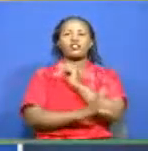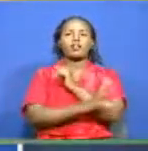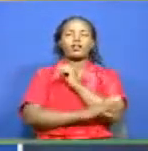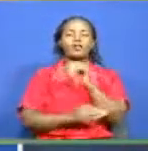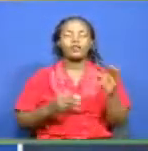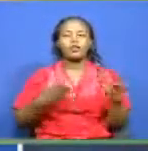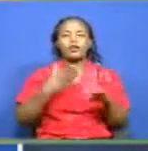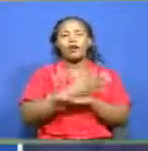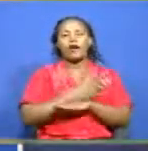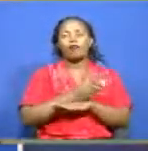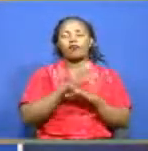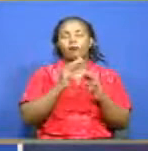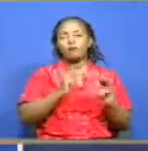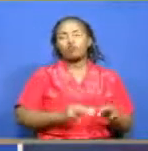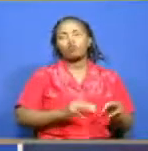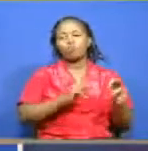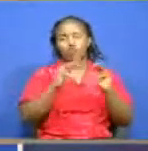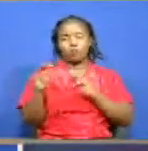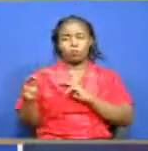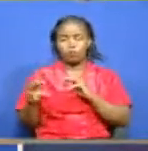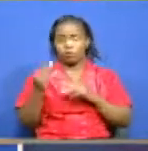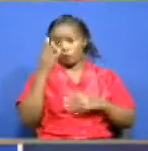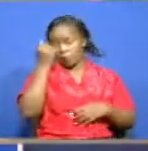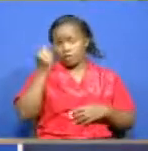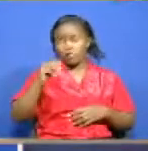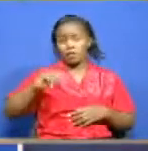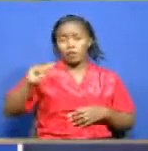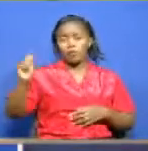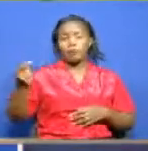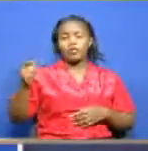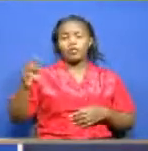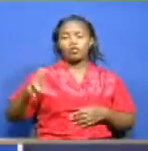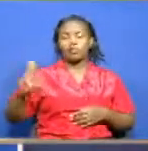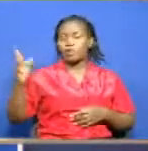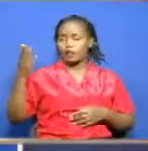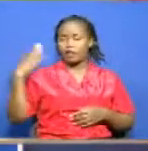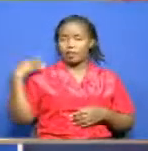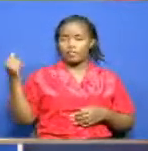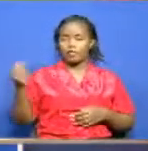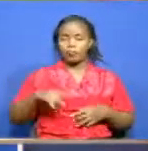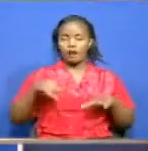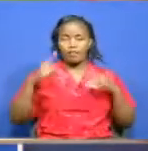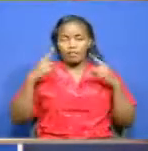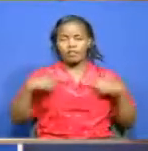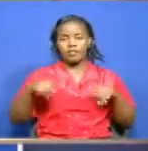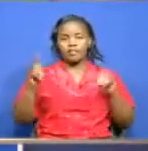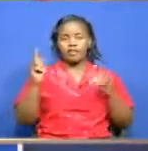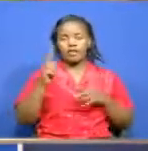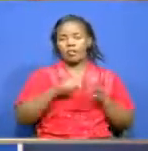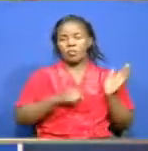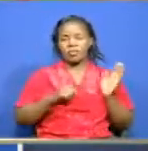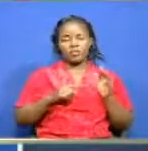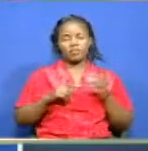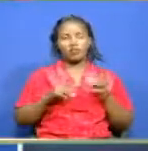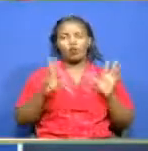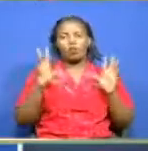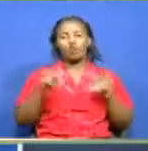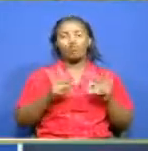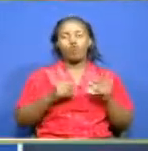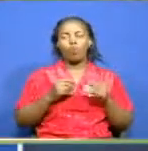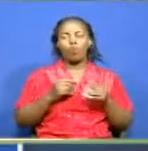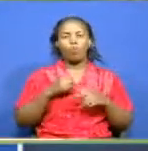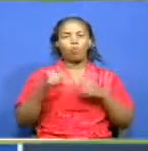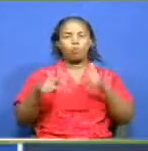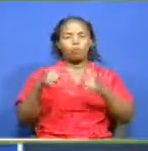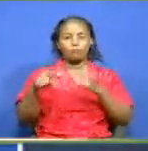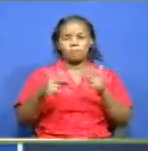indefinitely alongside other disciplines by President Uhuru Kenyatta last month due to rising positive COVID-19 cases.